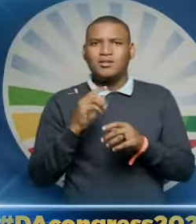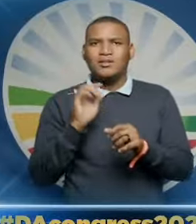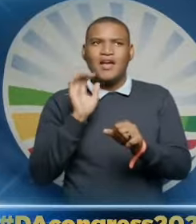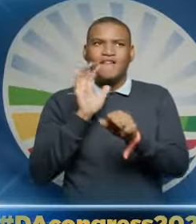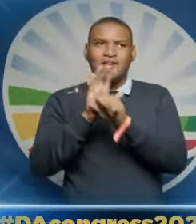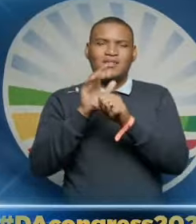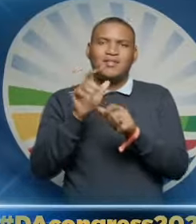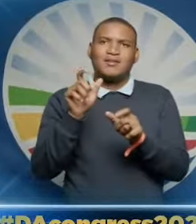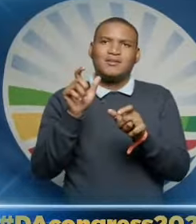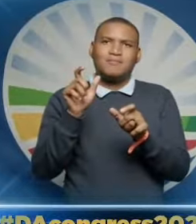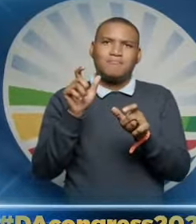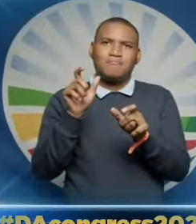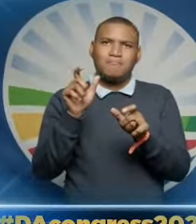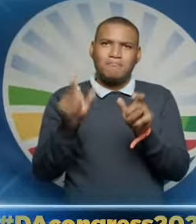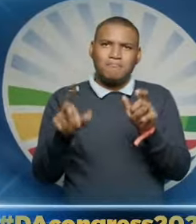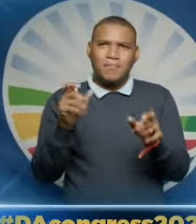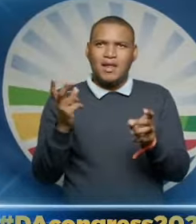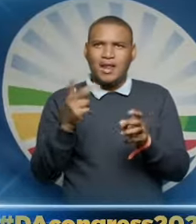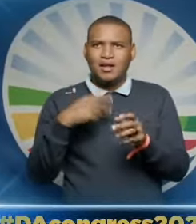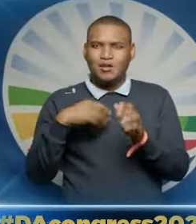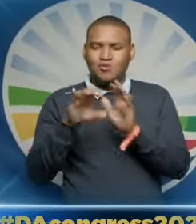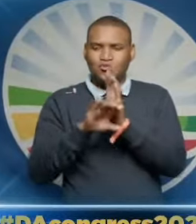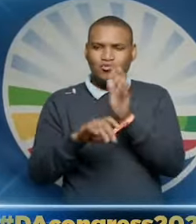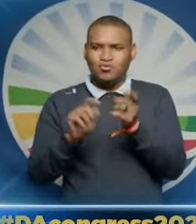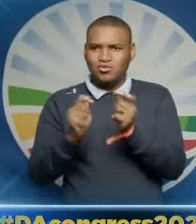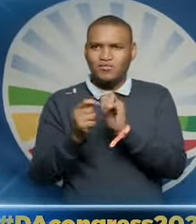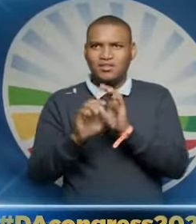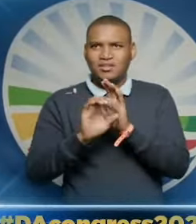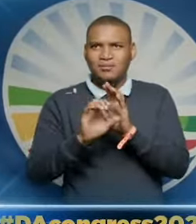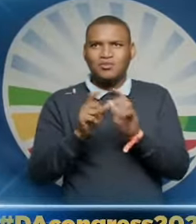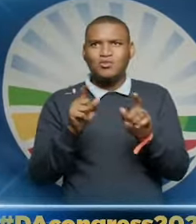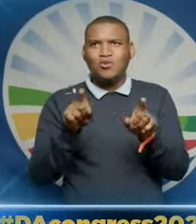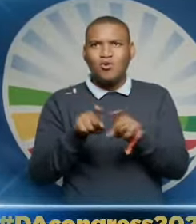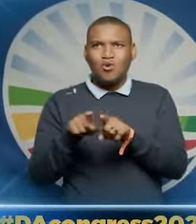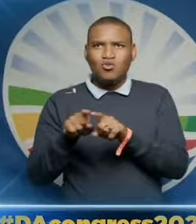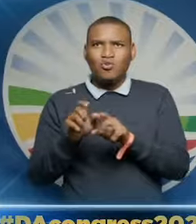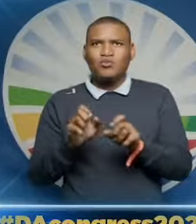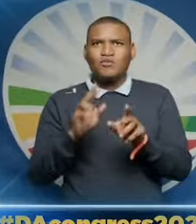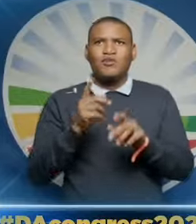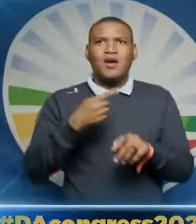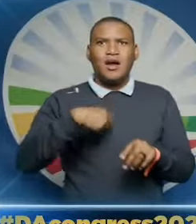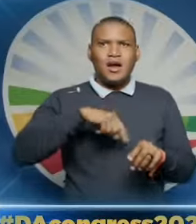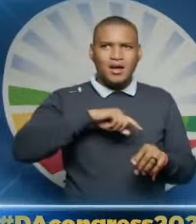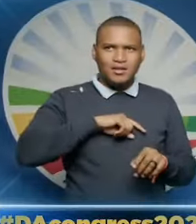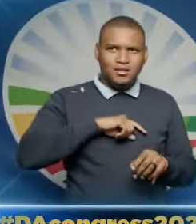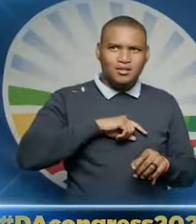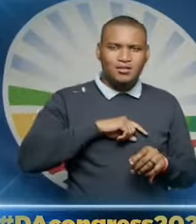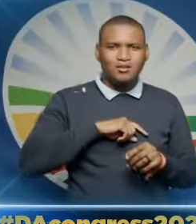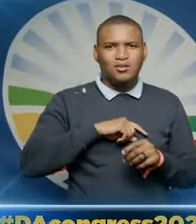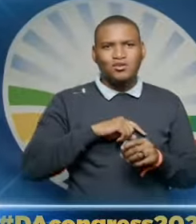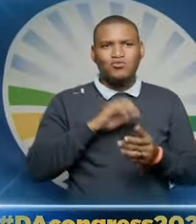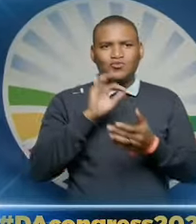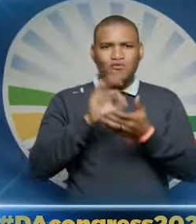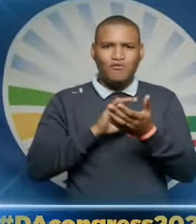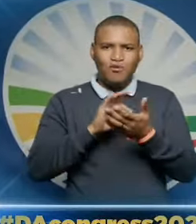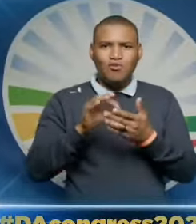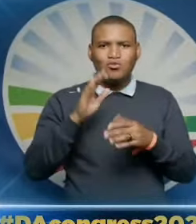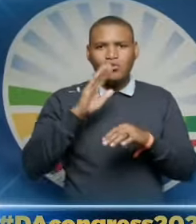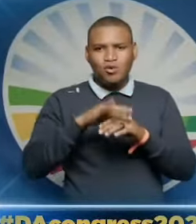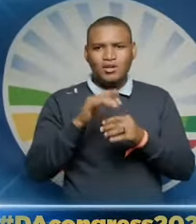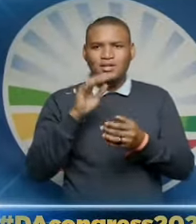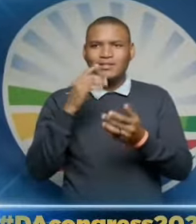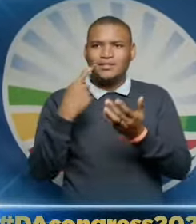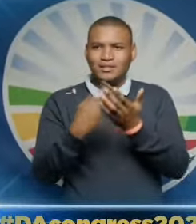party internally, like our constitutional amendments, for example, but it's also an opportunity for us to vote on and discuss